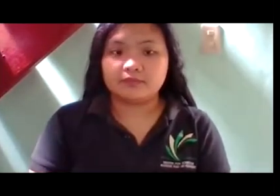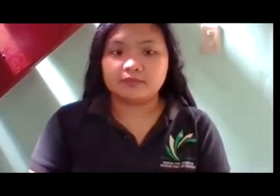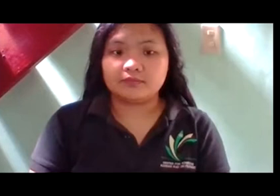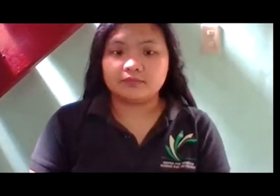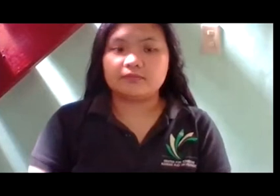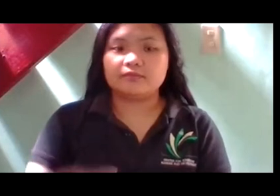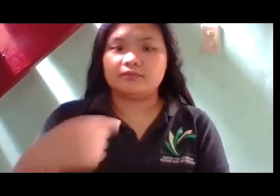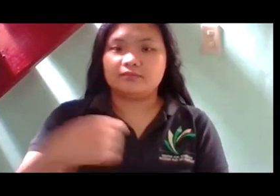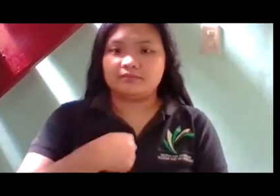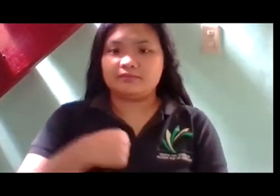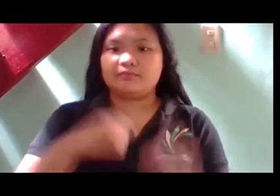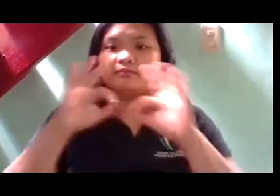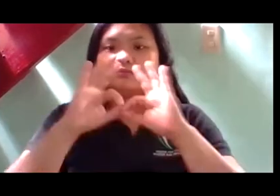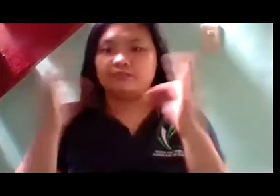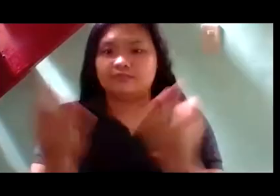Okay.